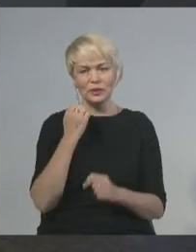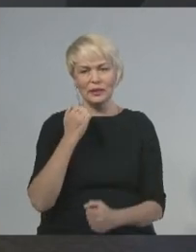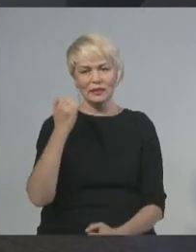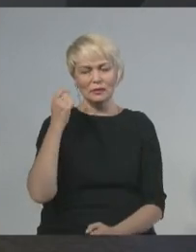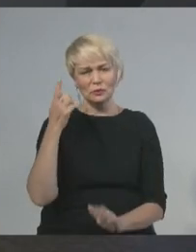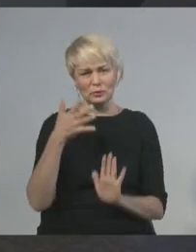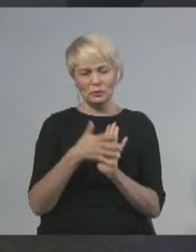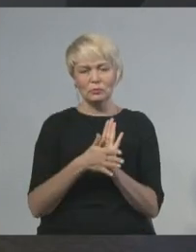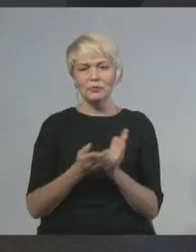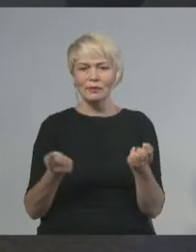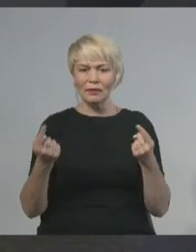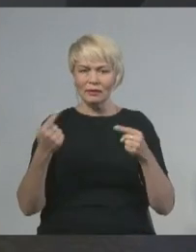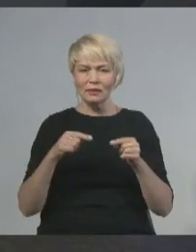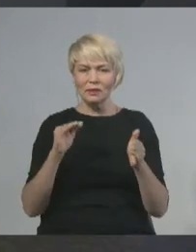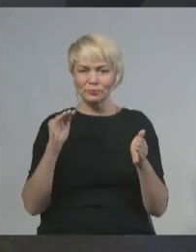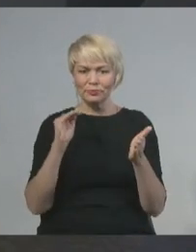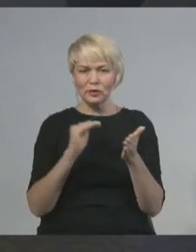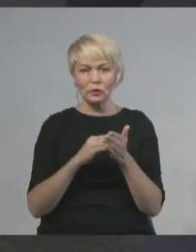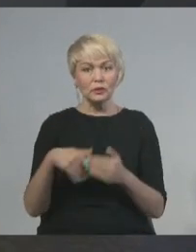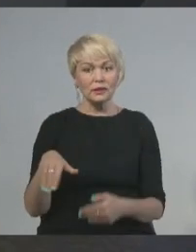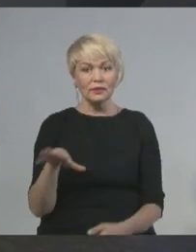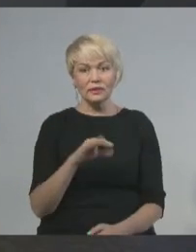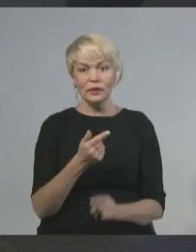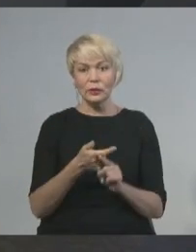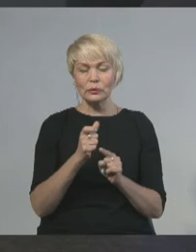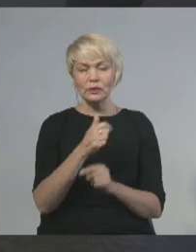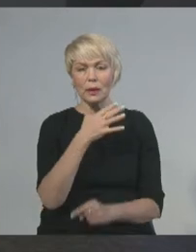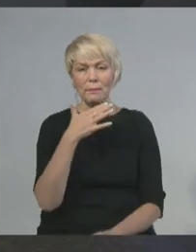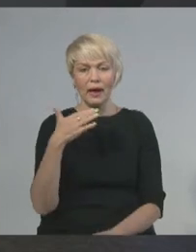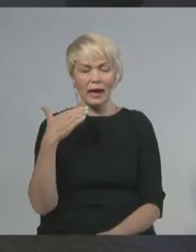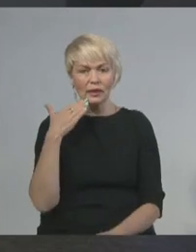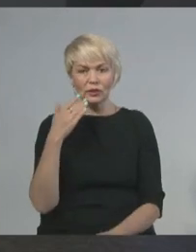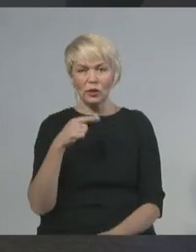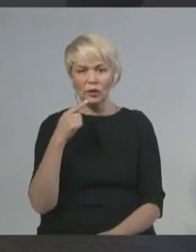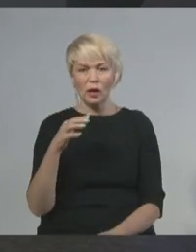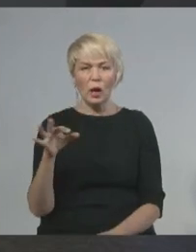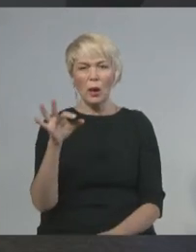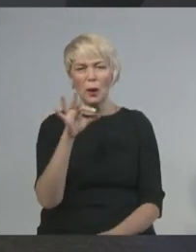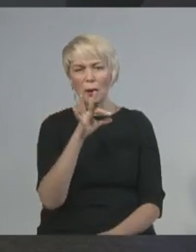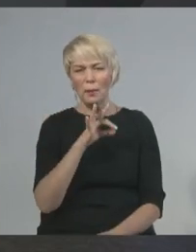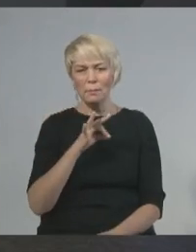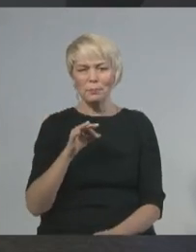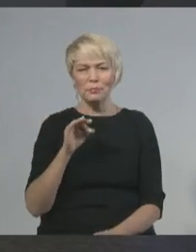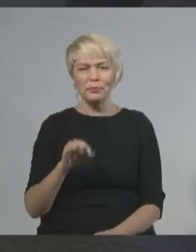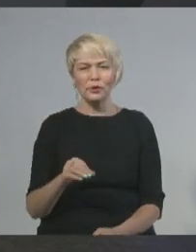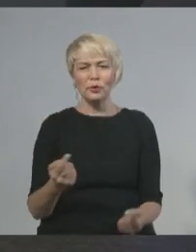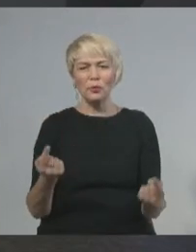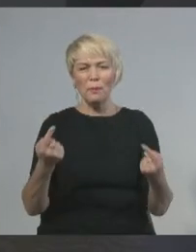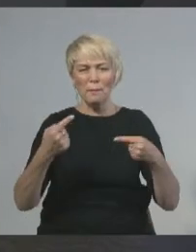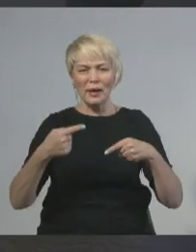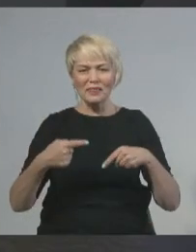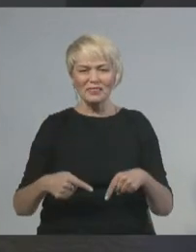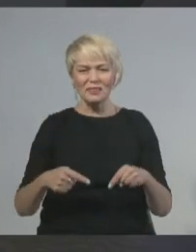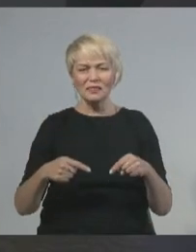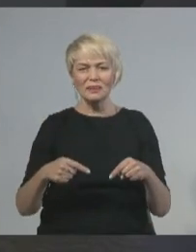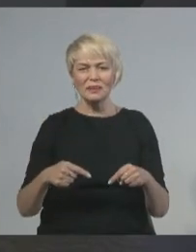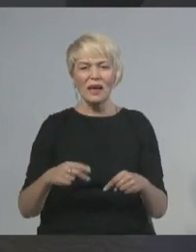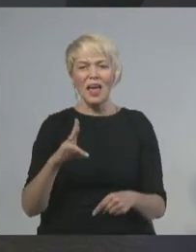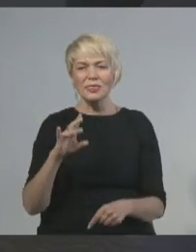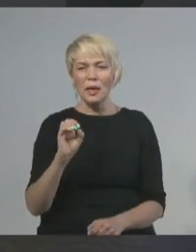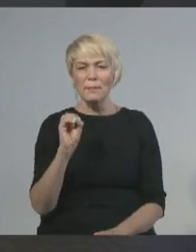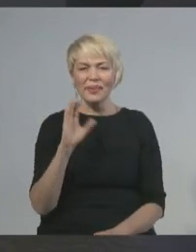clearly that the crisis touched all of us and we were talking a lot about the drop 15